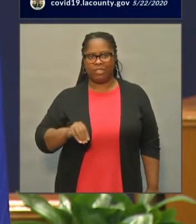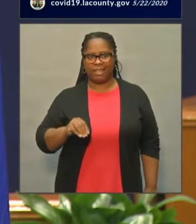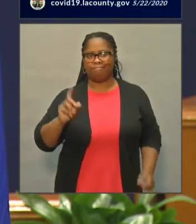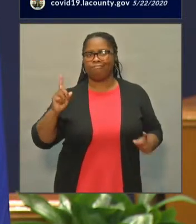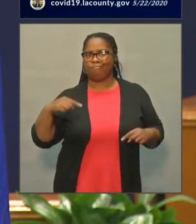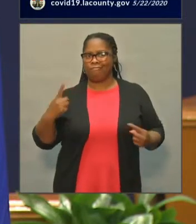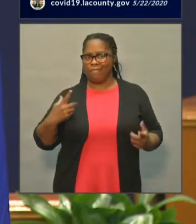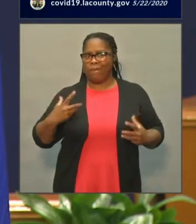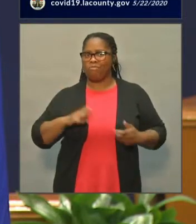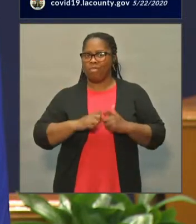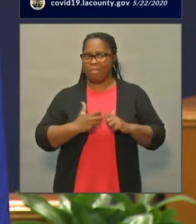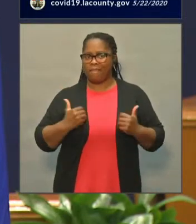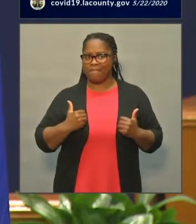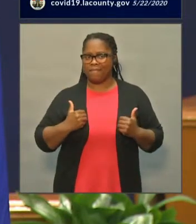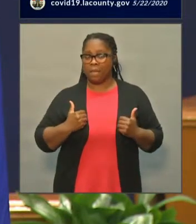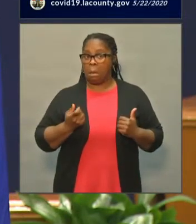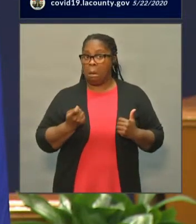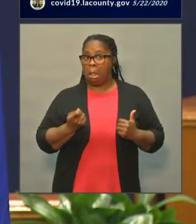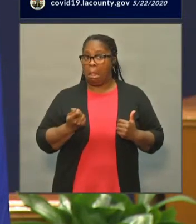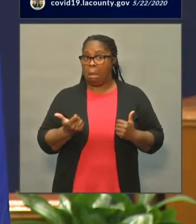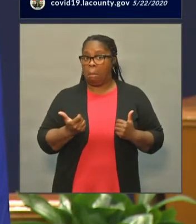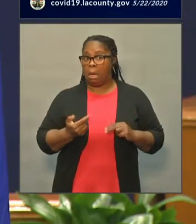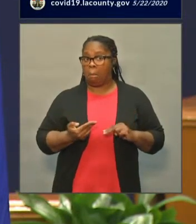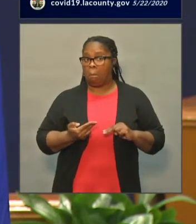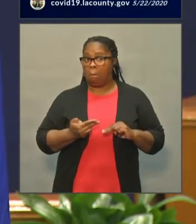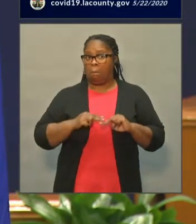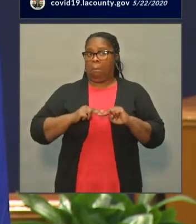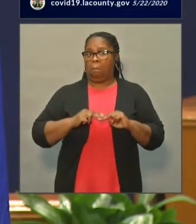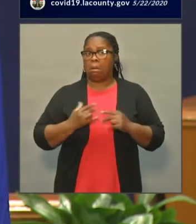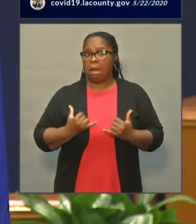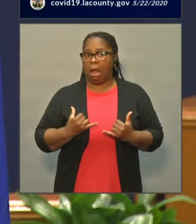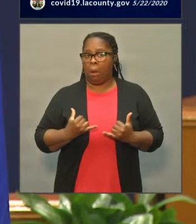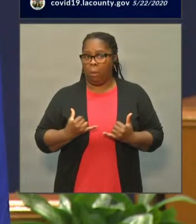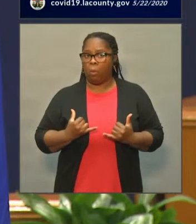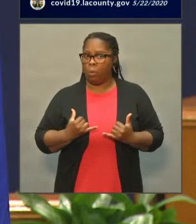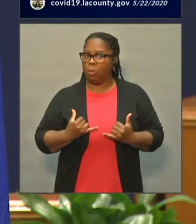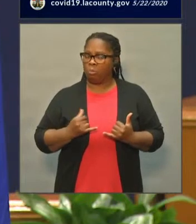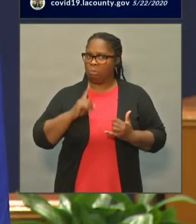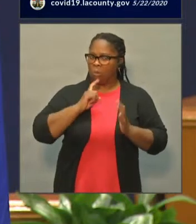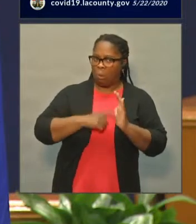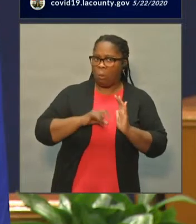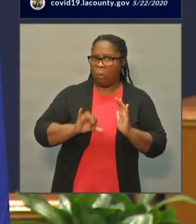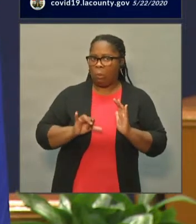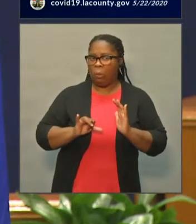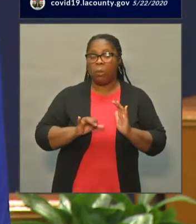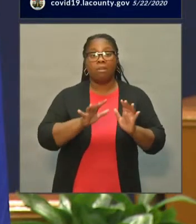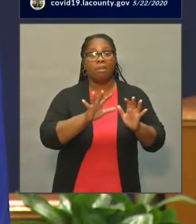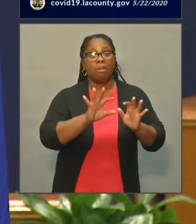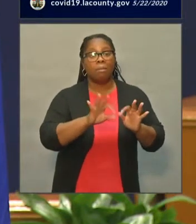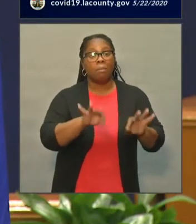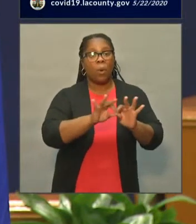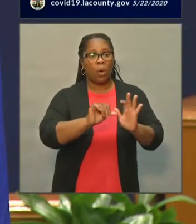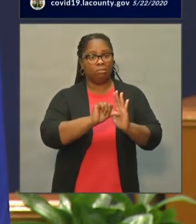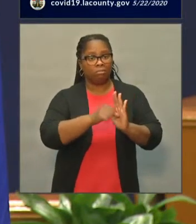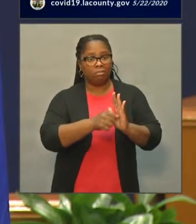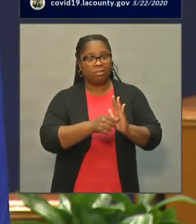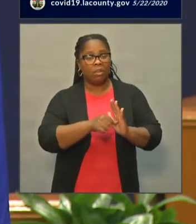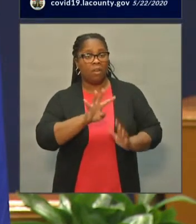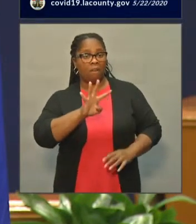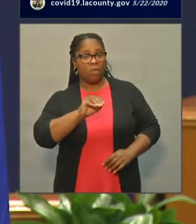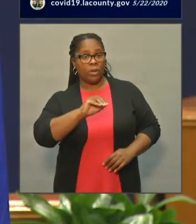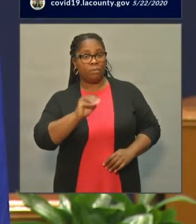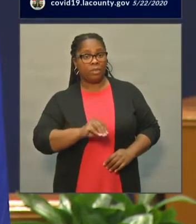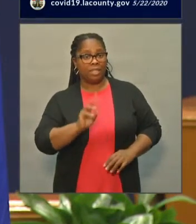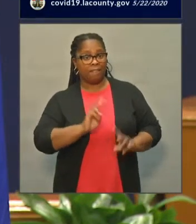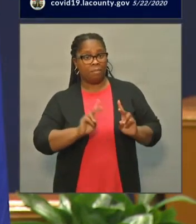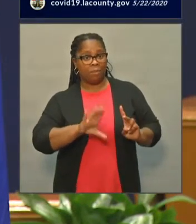from what we've been reporting over the past few weeks. And as an important note, 40% of the deaths of people with underlying